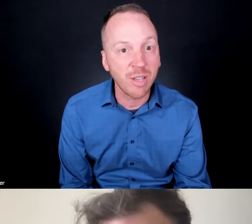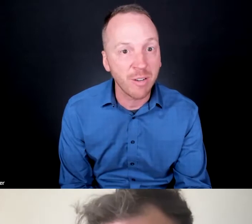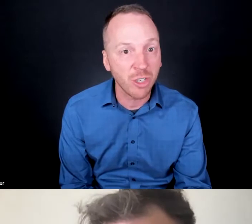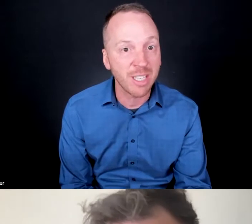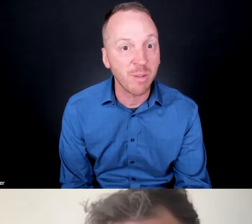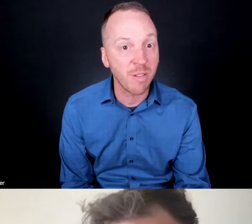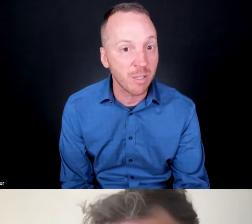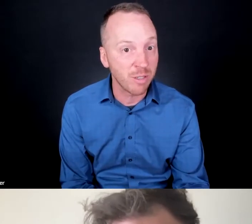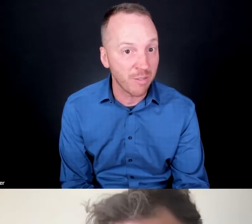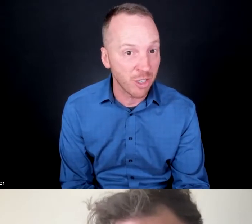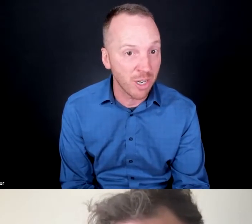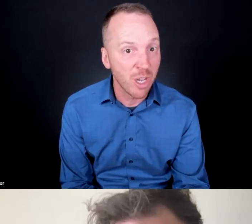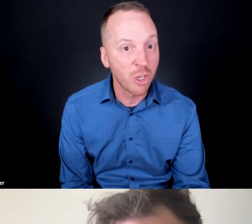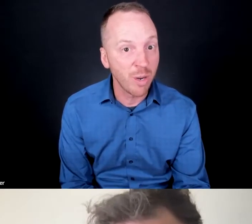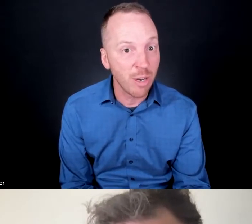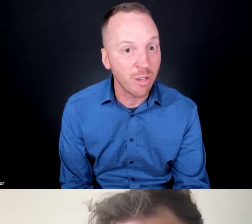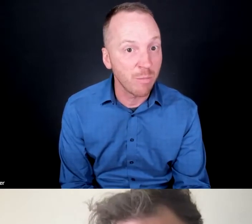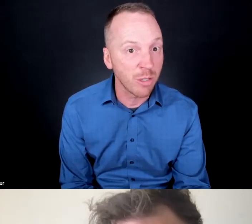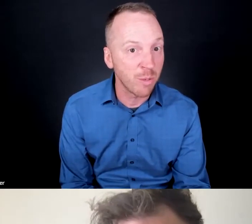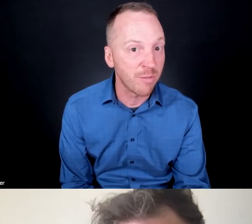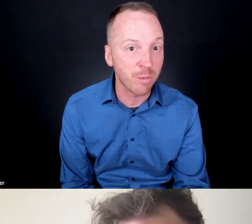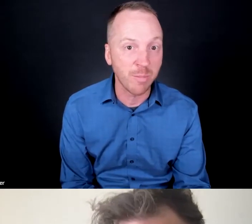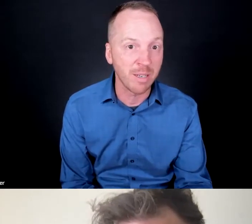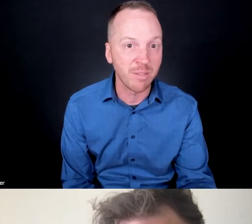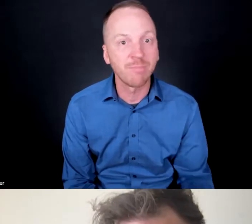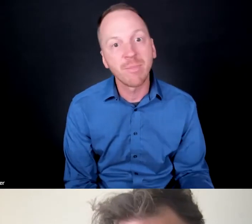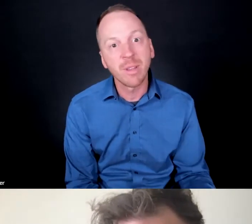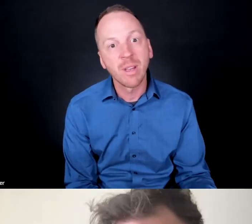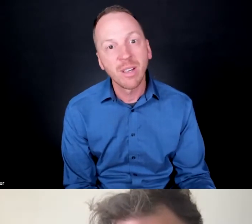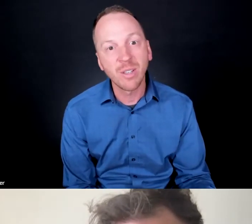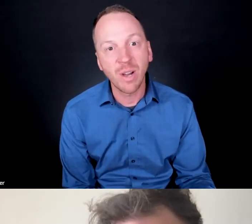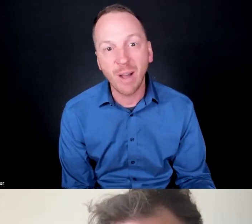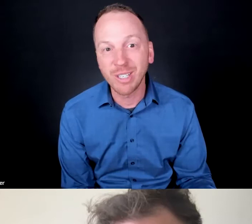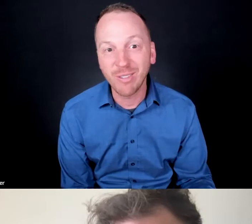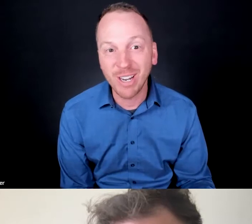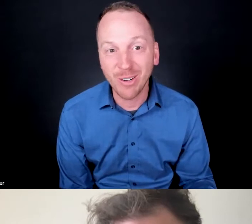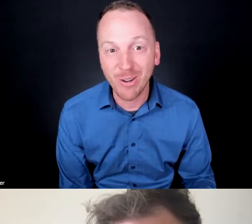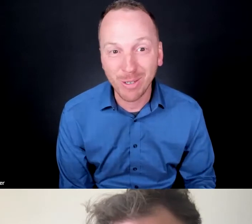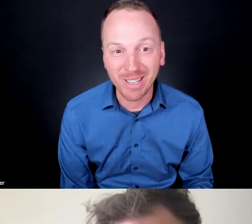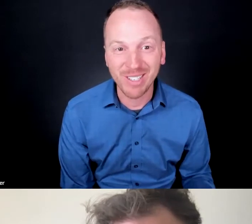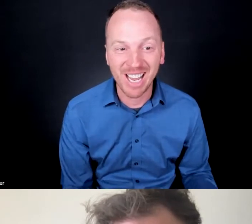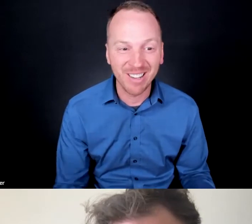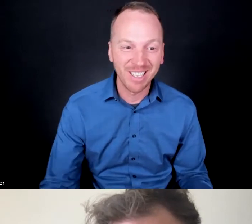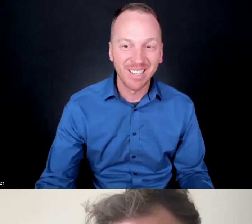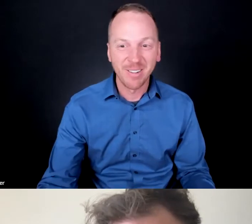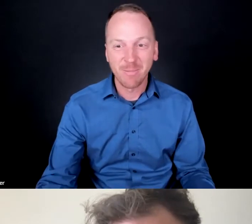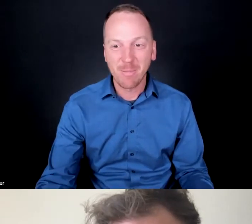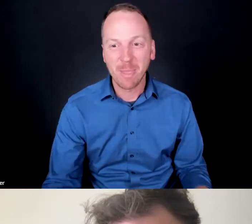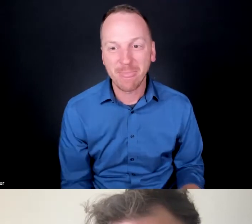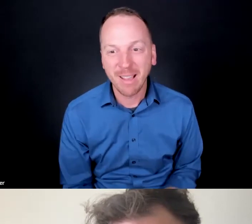agile definition, has to be a flexible definition to adhere to the multiple different perspectives. So I would just love to hear your perspective, Skye.